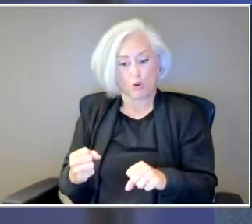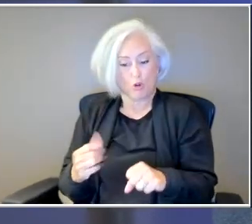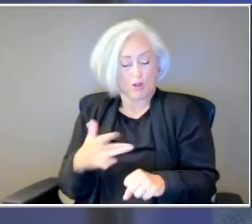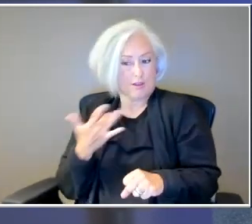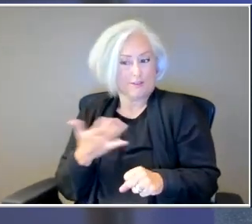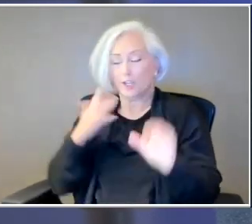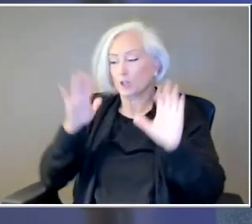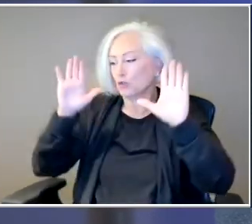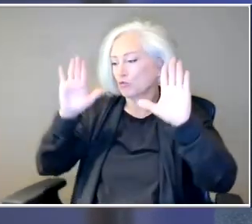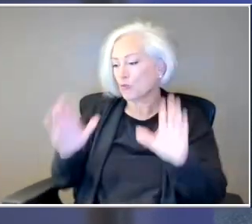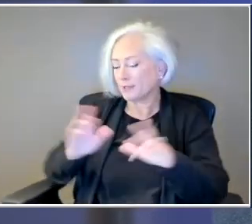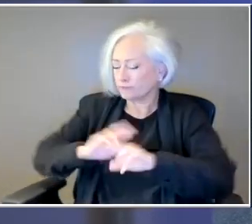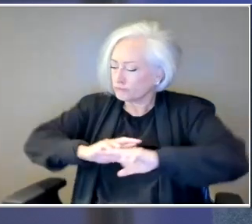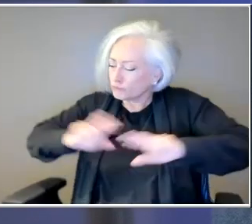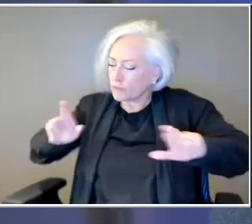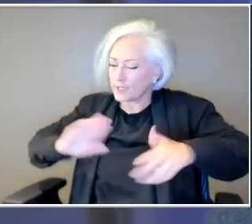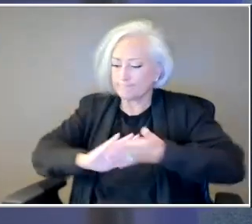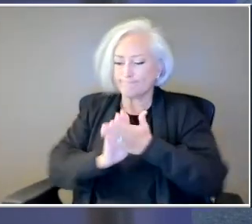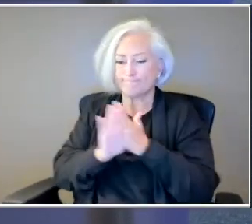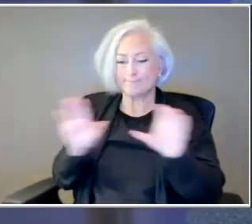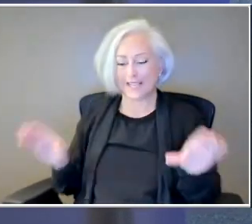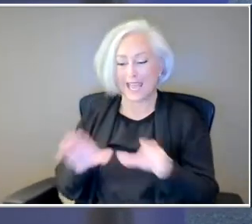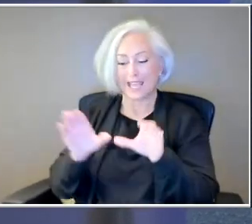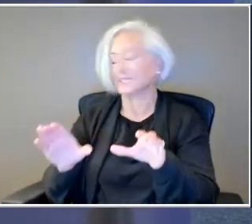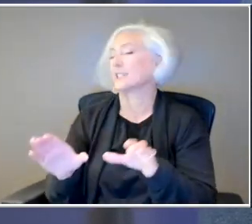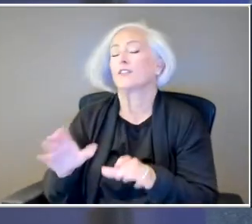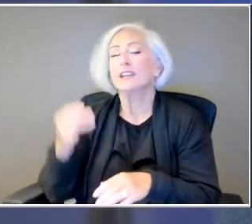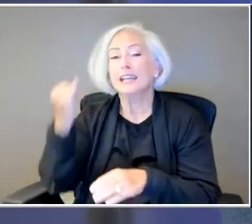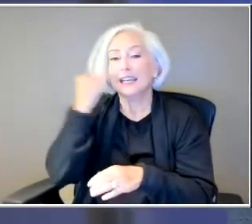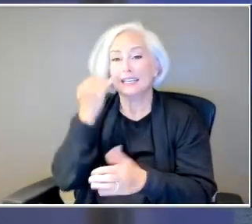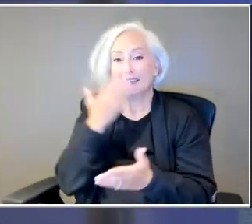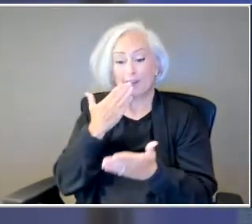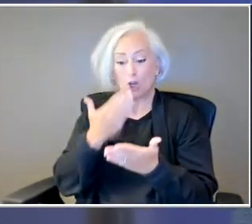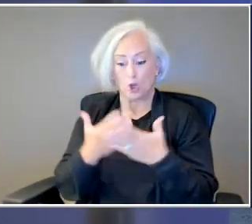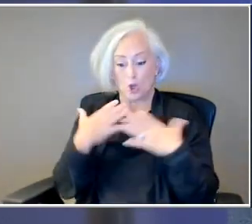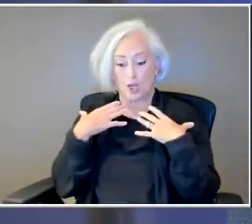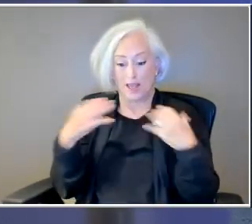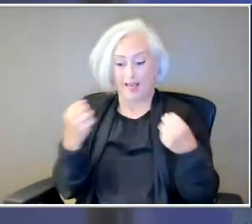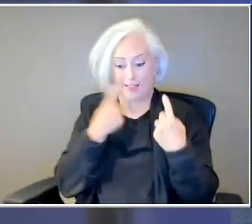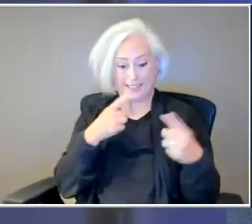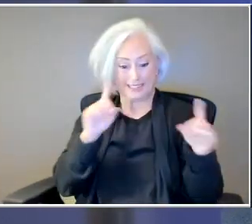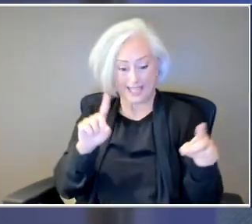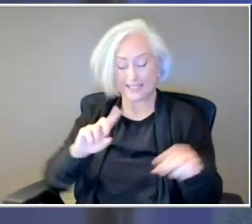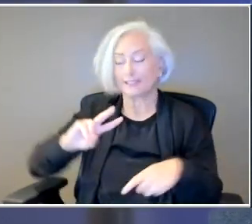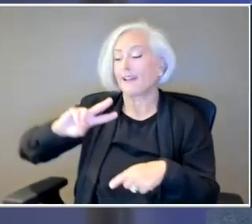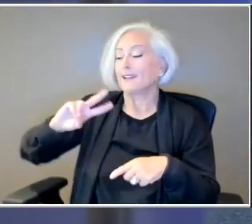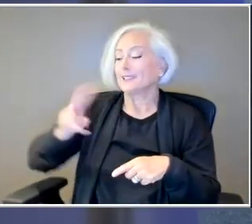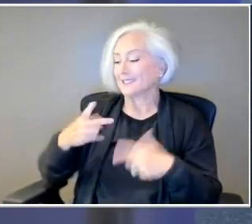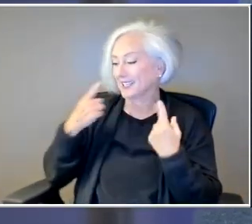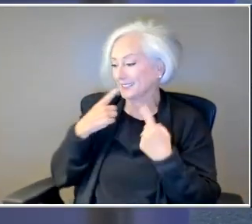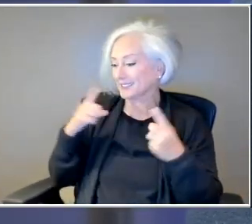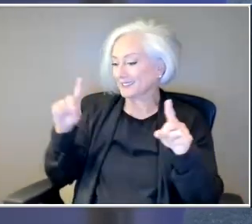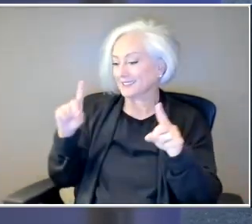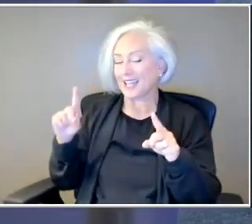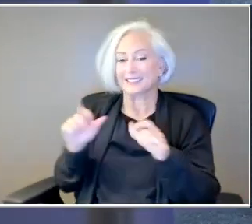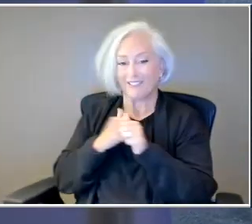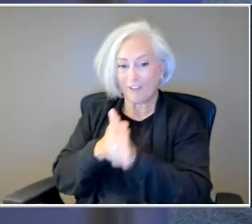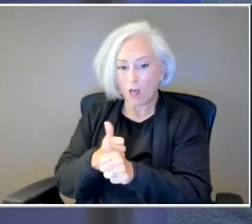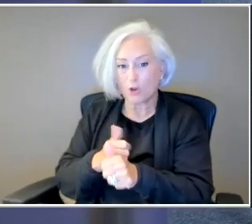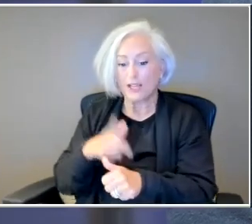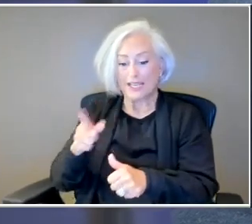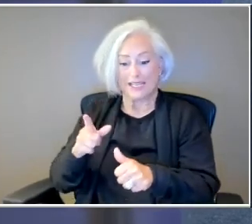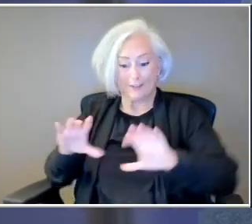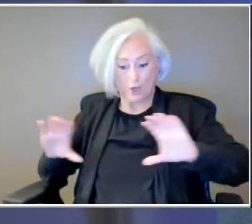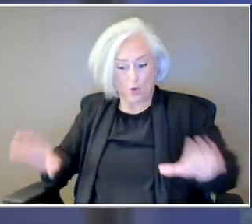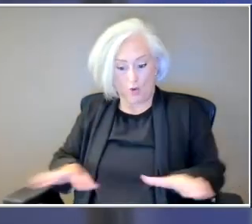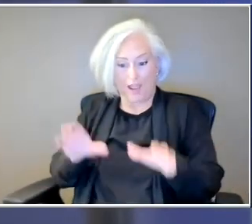lot of times when we have one health success, a second health success follows, right? So if we get more active, then we feel like we should eat better, and then we feel like we should do this and